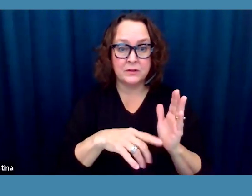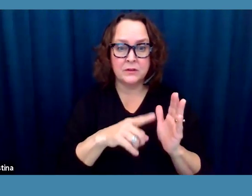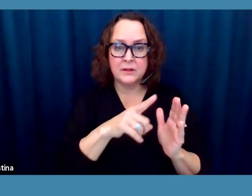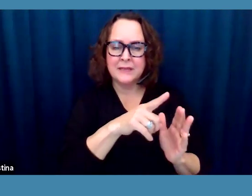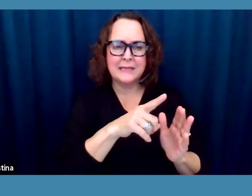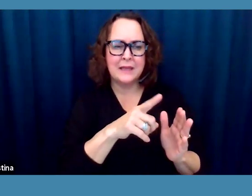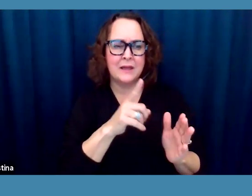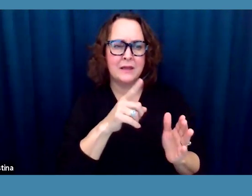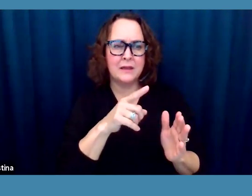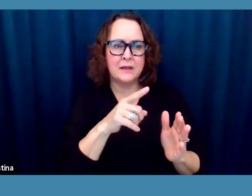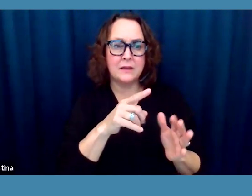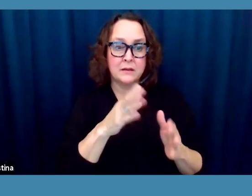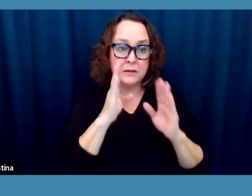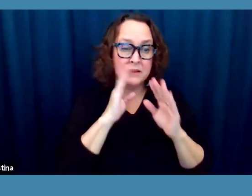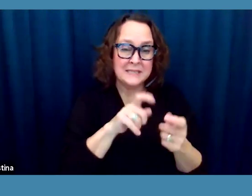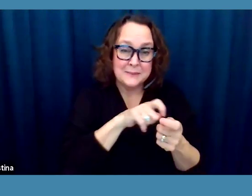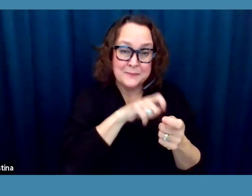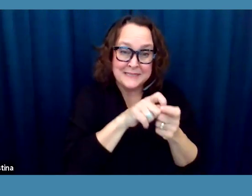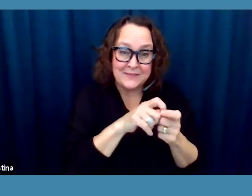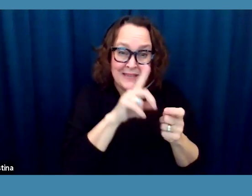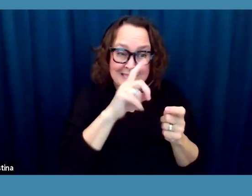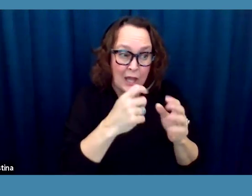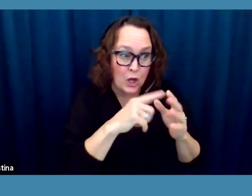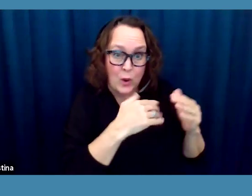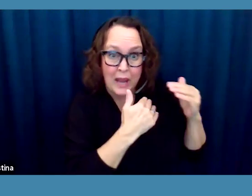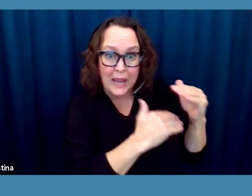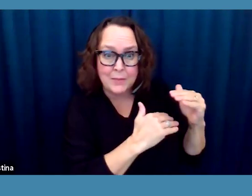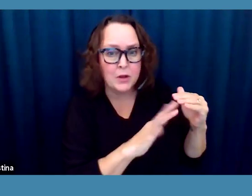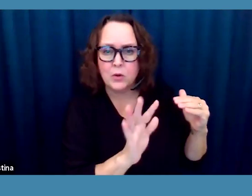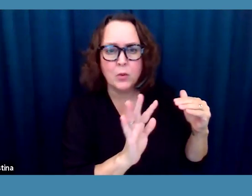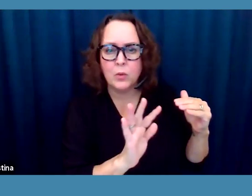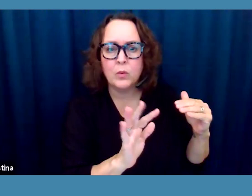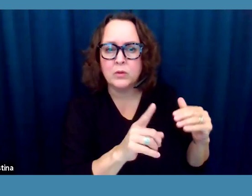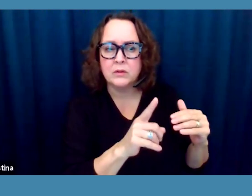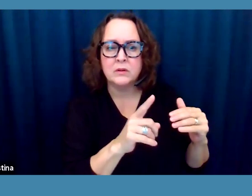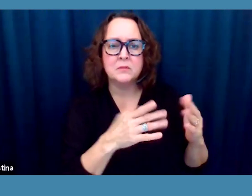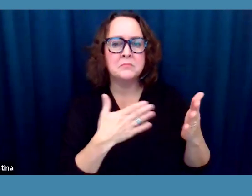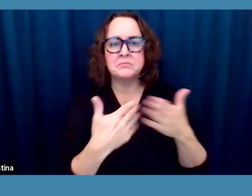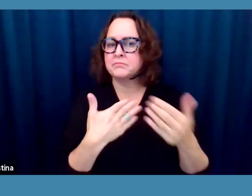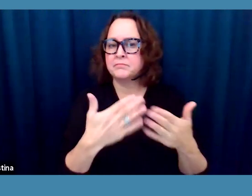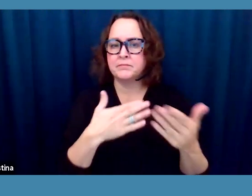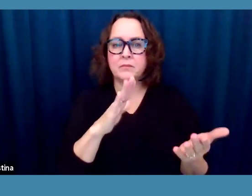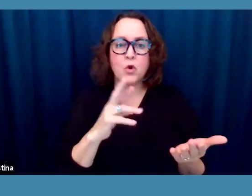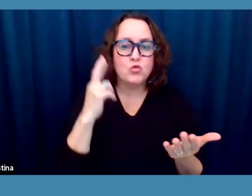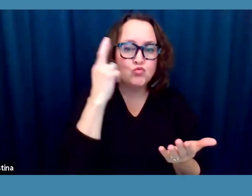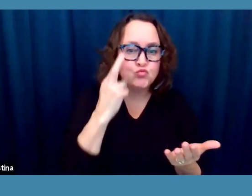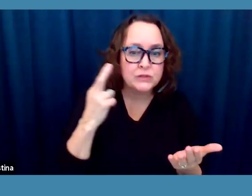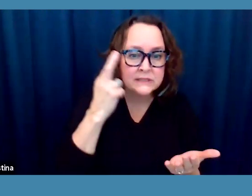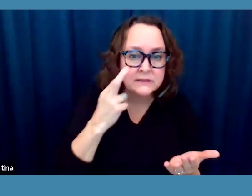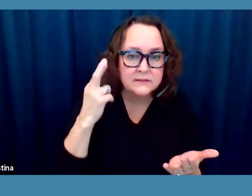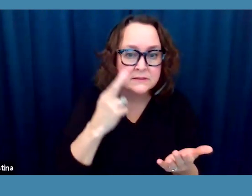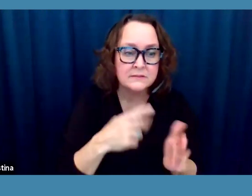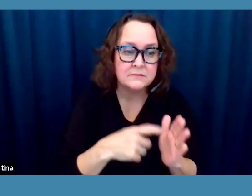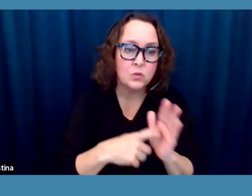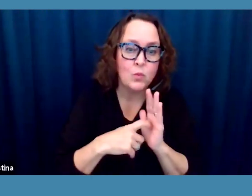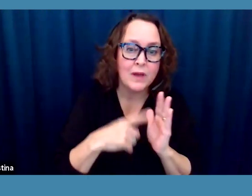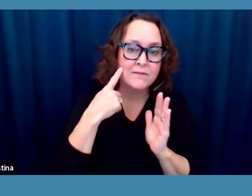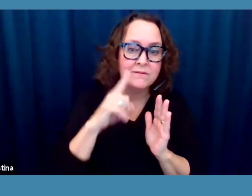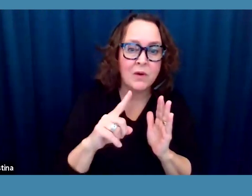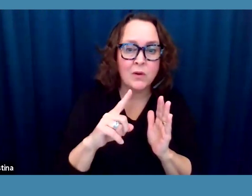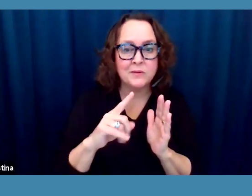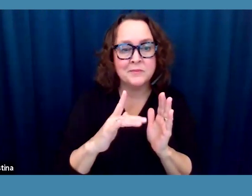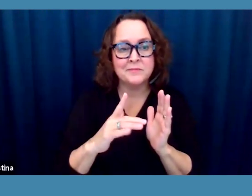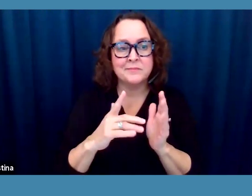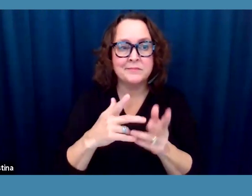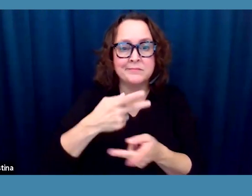specific diagnoses. So regardless of the reason why you require, this